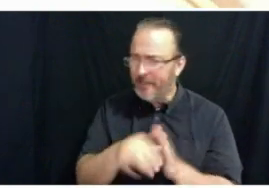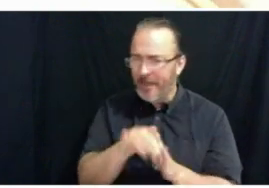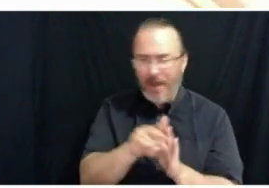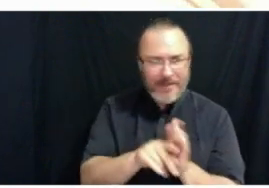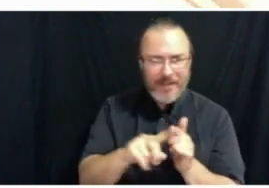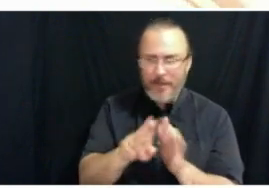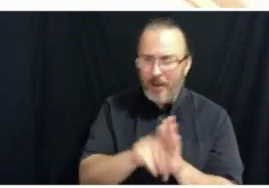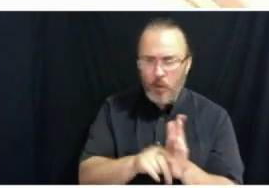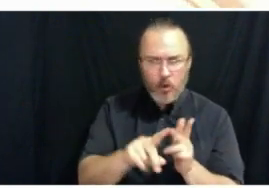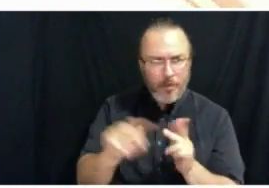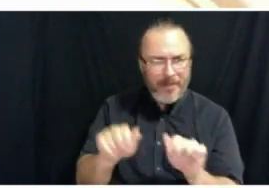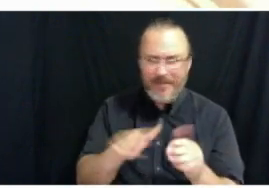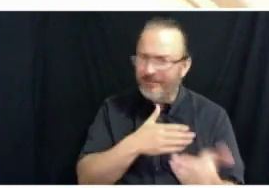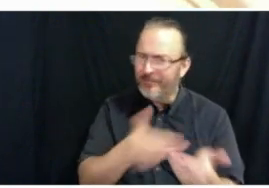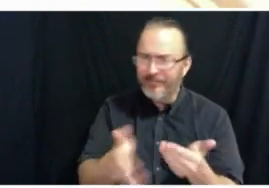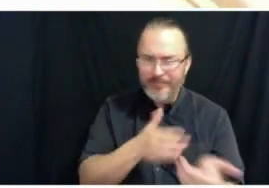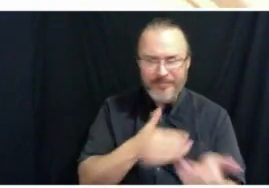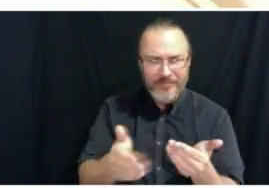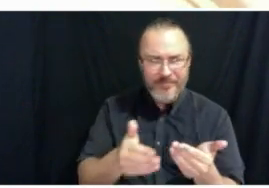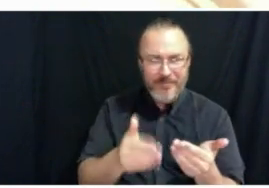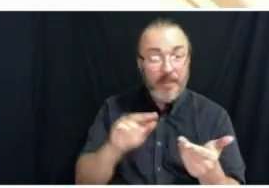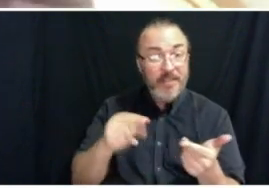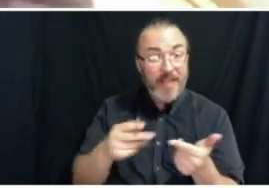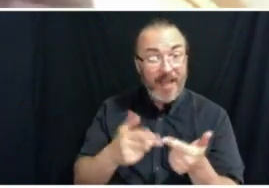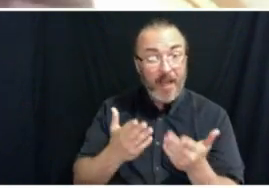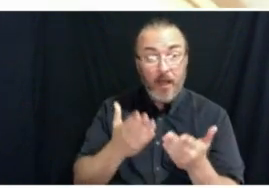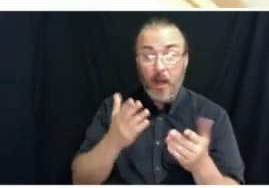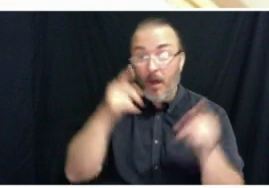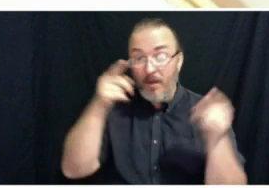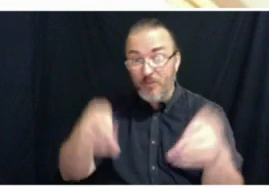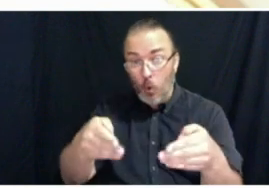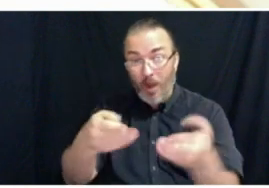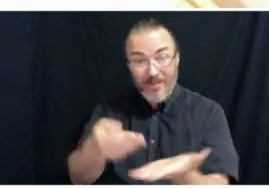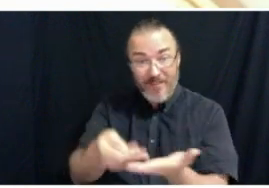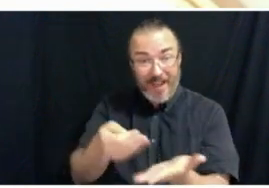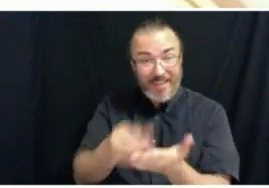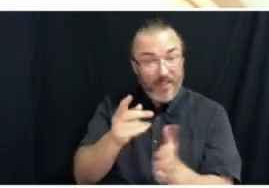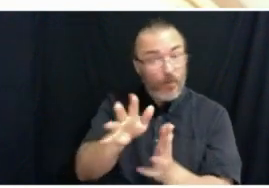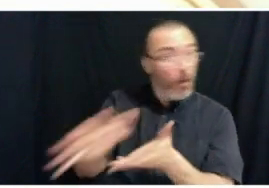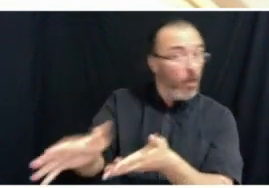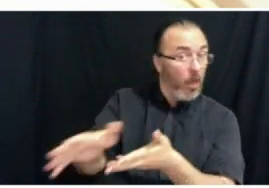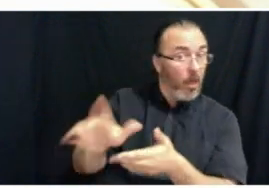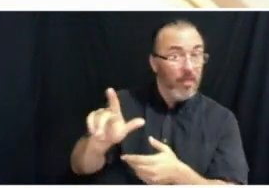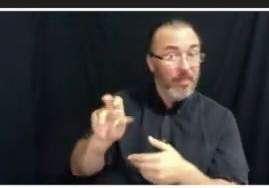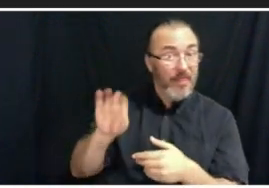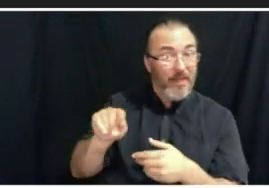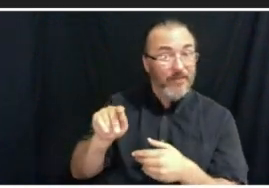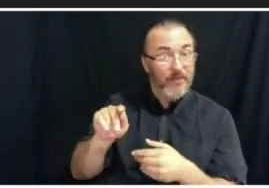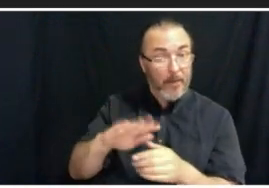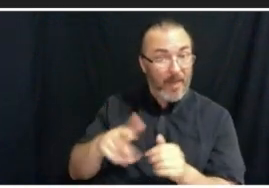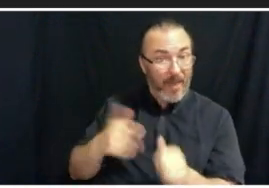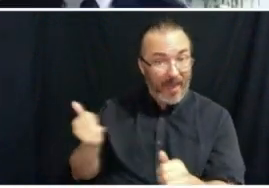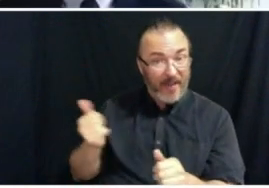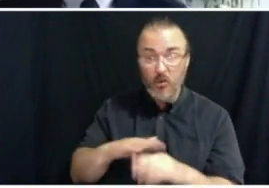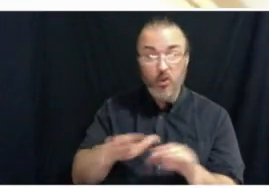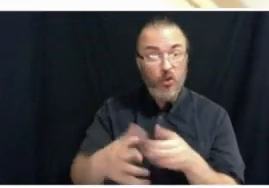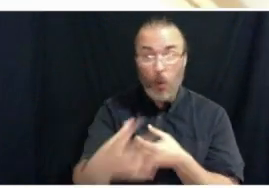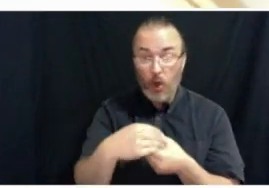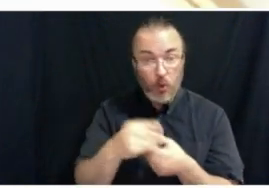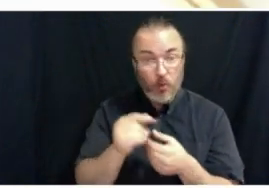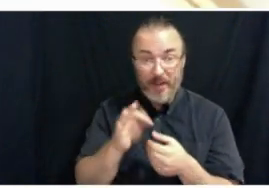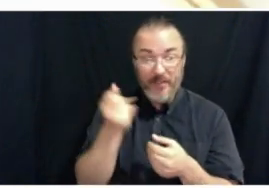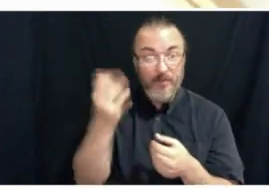ability. Recommendation 2, target financing to those left behind. There's no inclusion while millions do not access